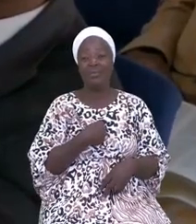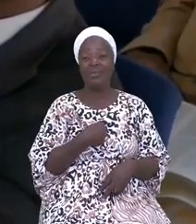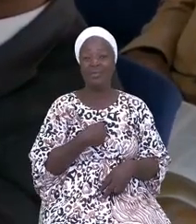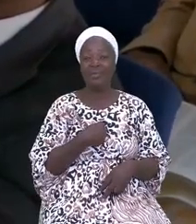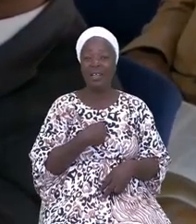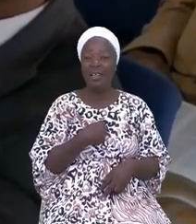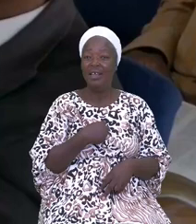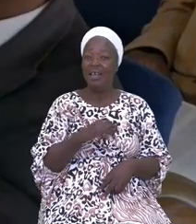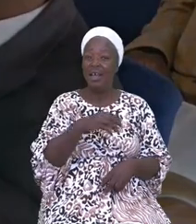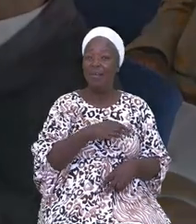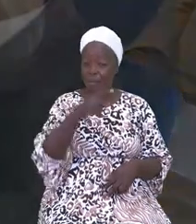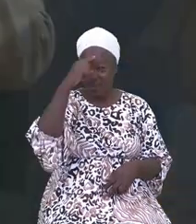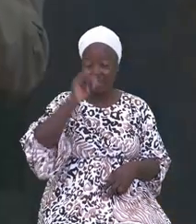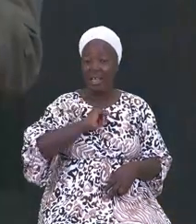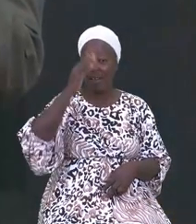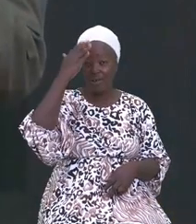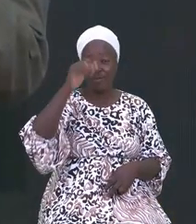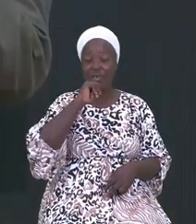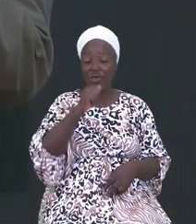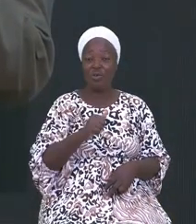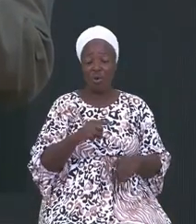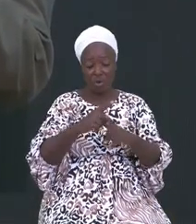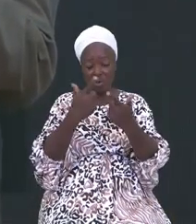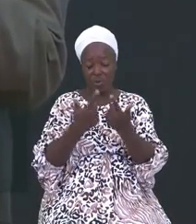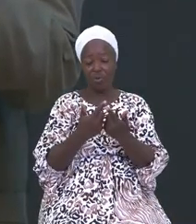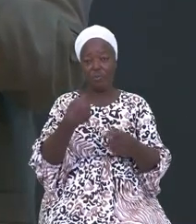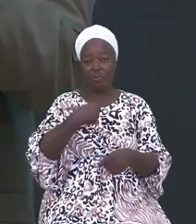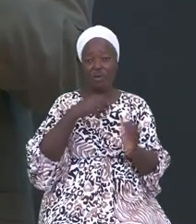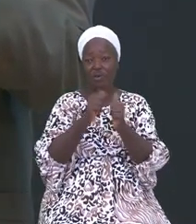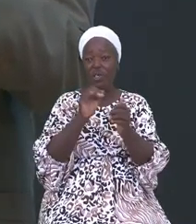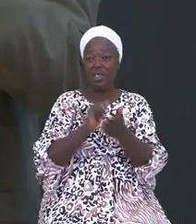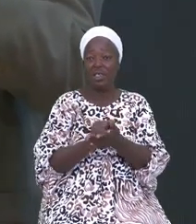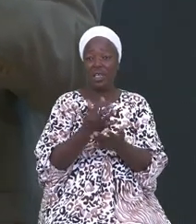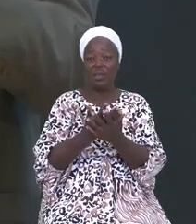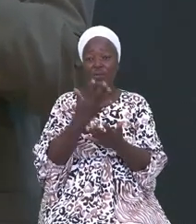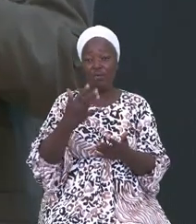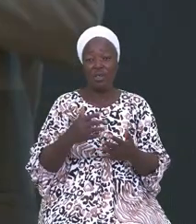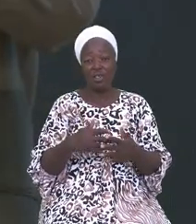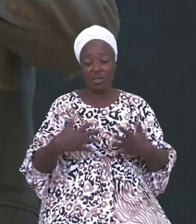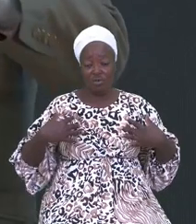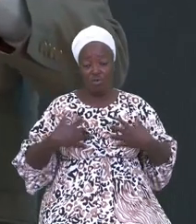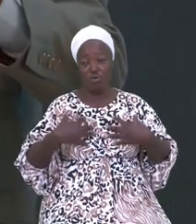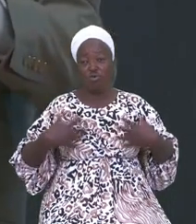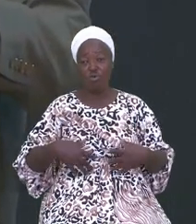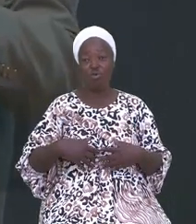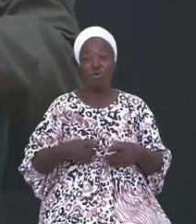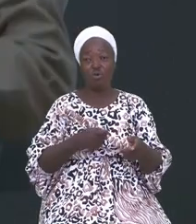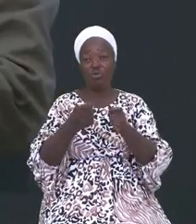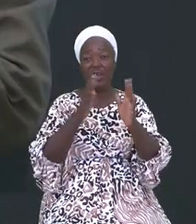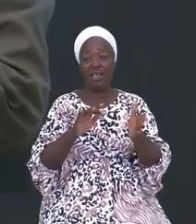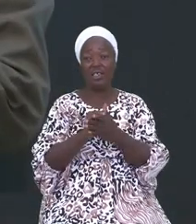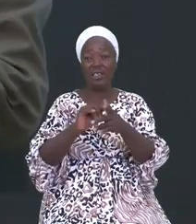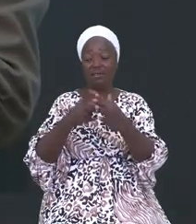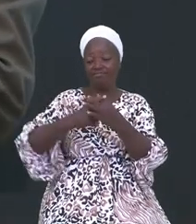not going to classify me with that rich young ruler that ran away. He looks at me